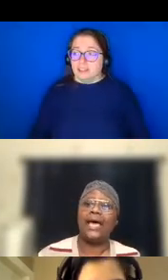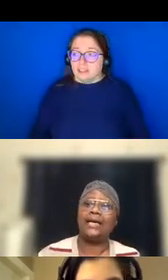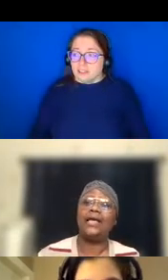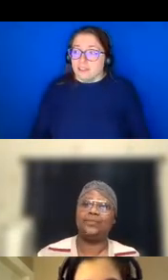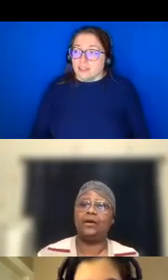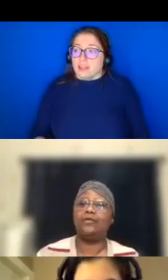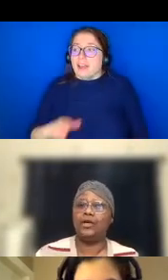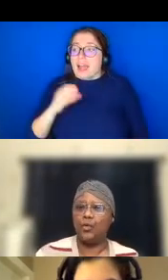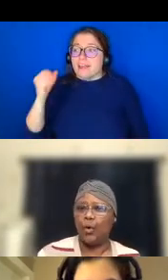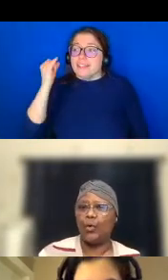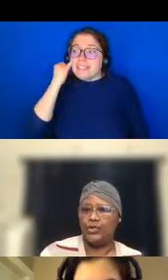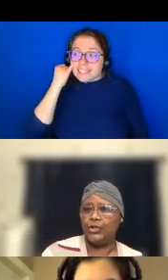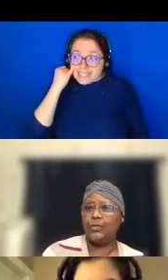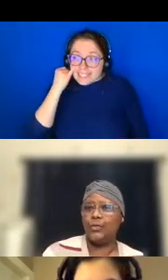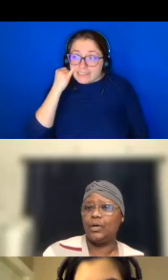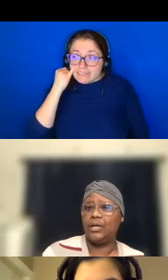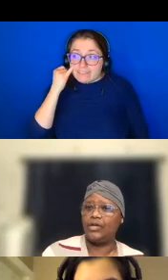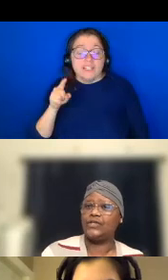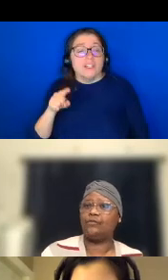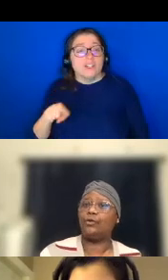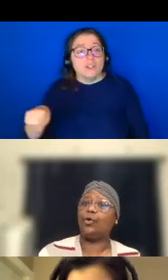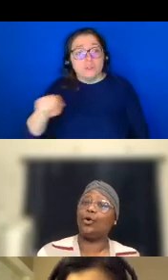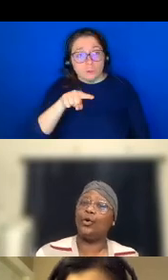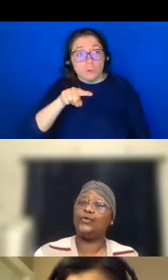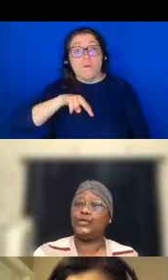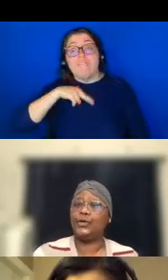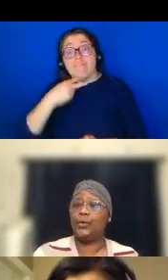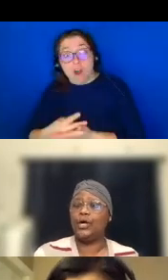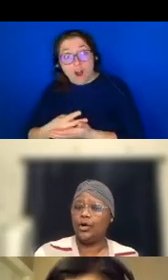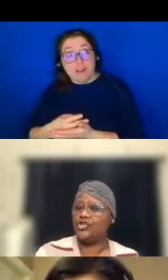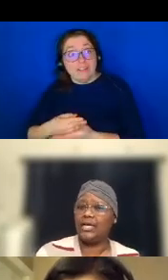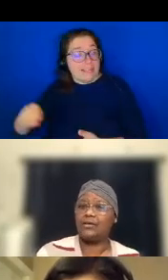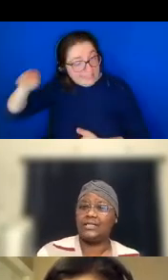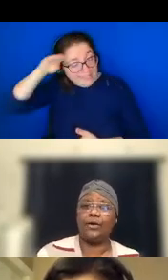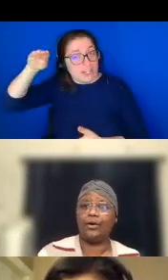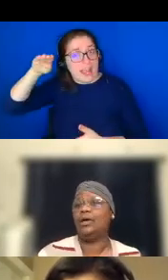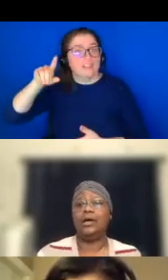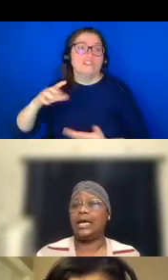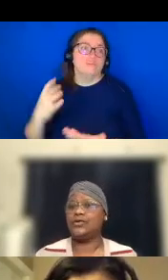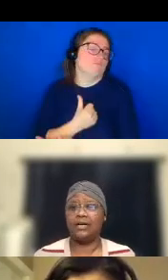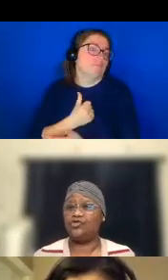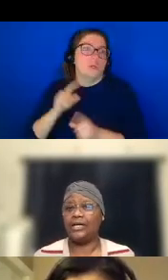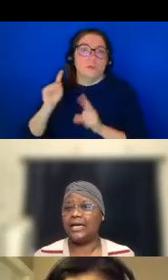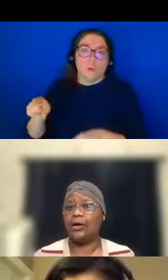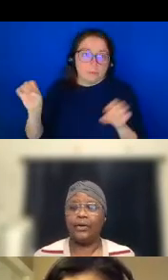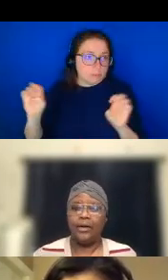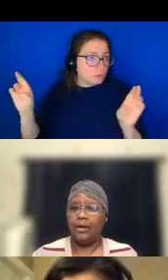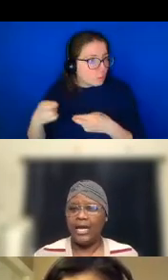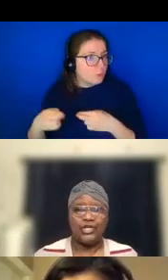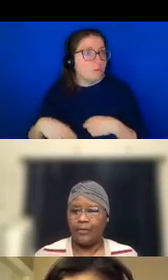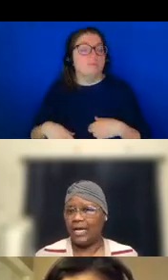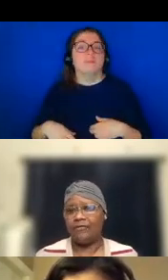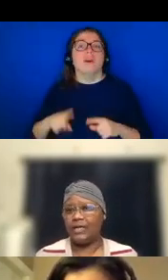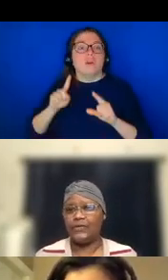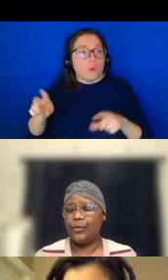your head, it's better that you go to an emergency room or go to an urgent care center, get yourself checked out, make